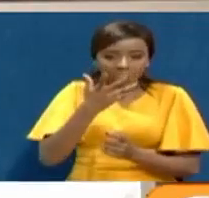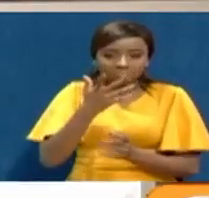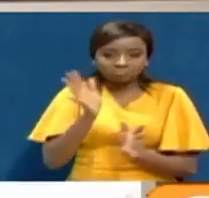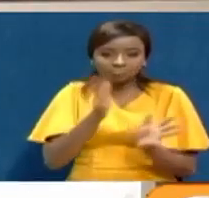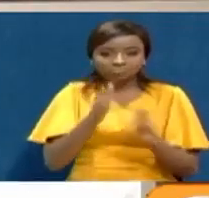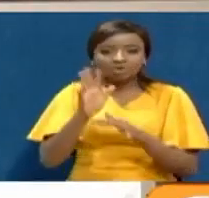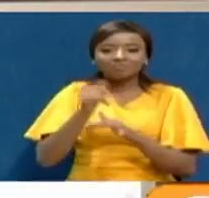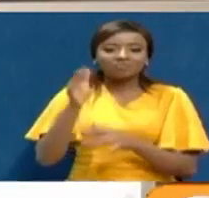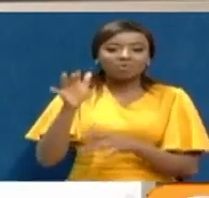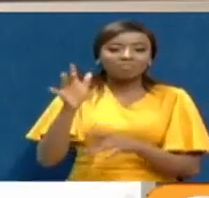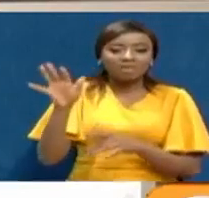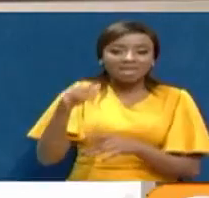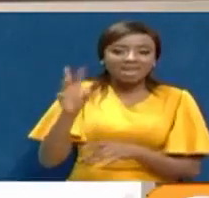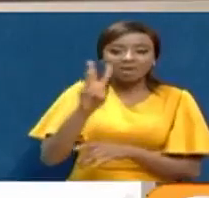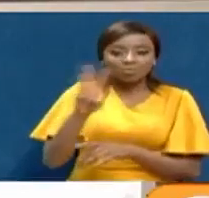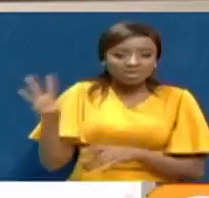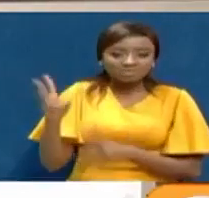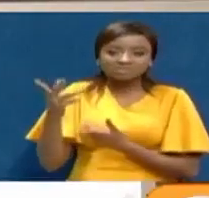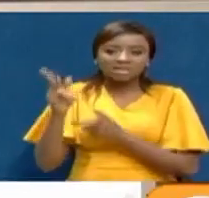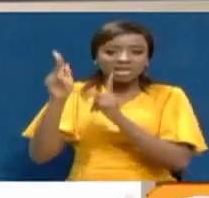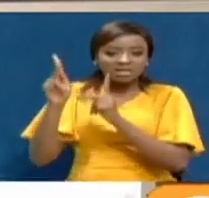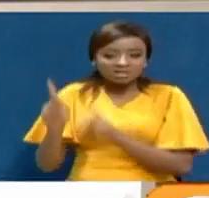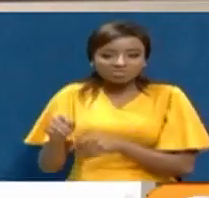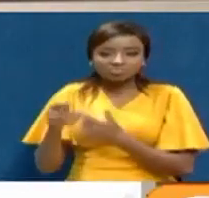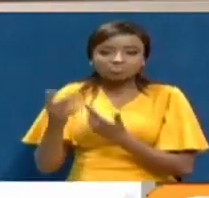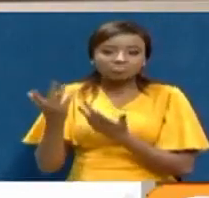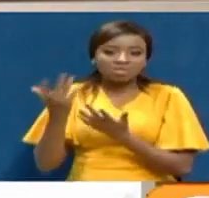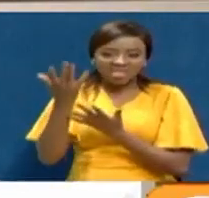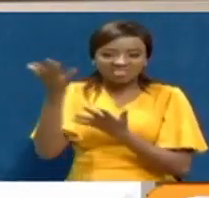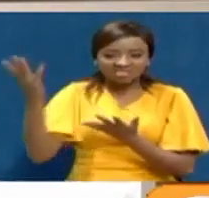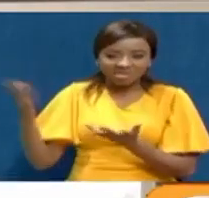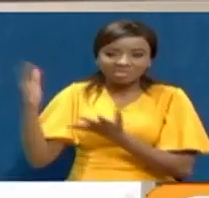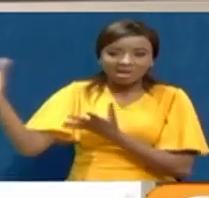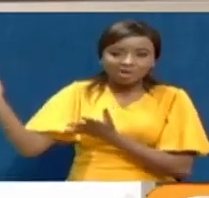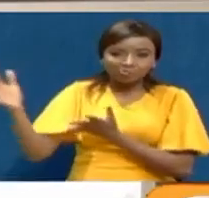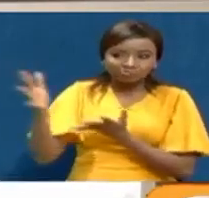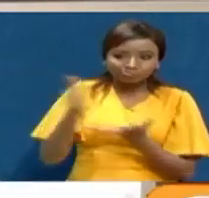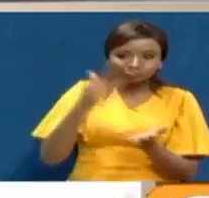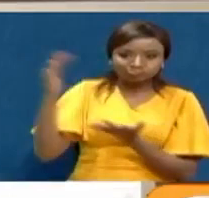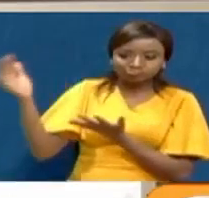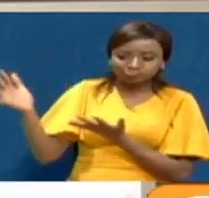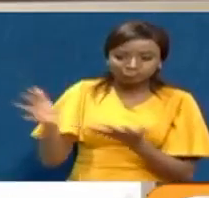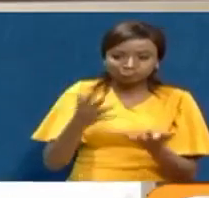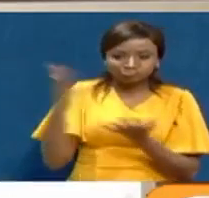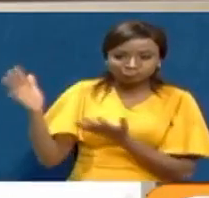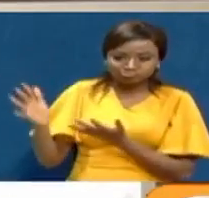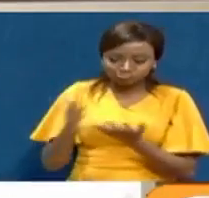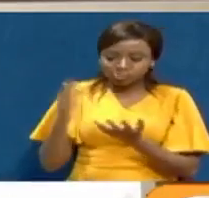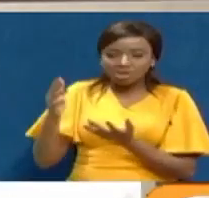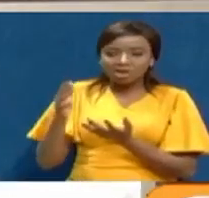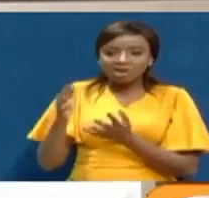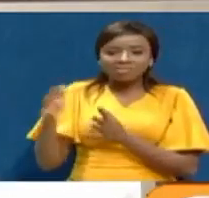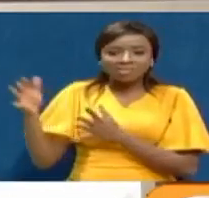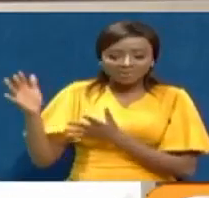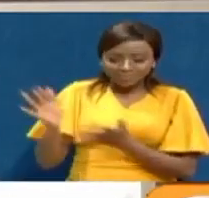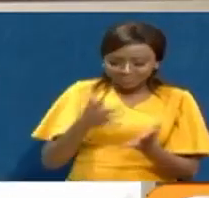the western, from the west, which is the Atlantic Ocean, and it is bringing rains within the western parts of the country, which